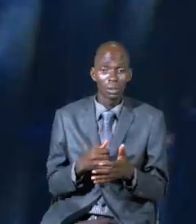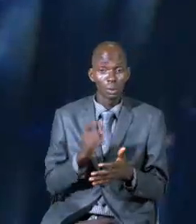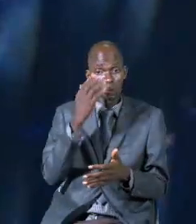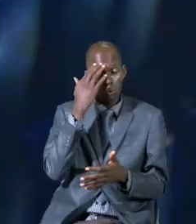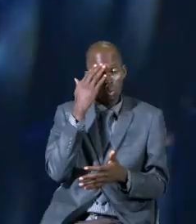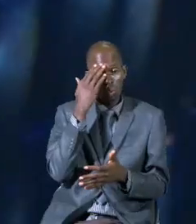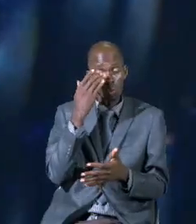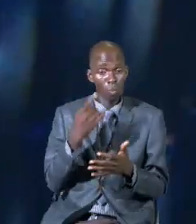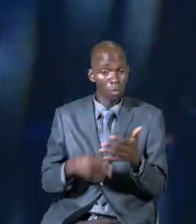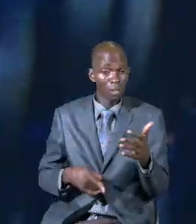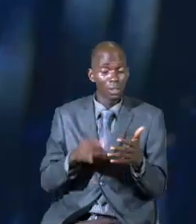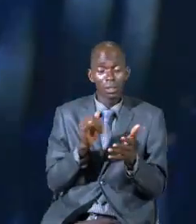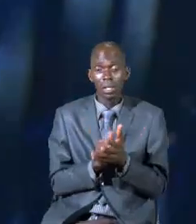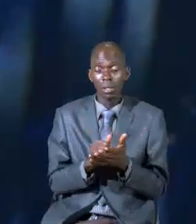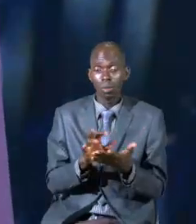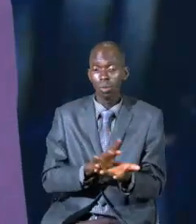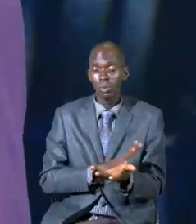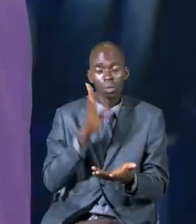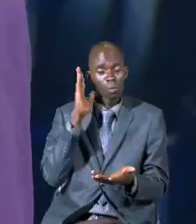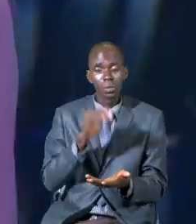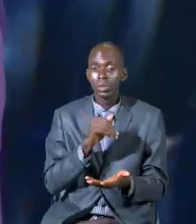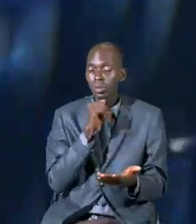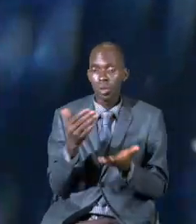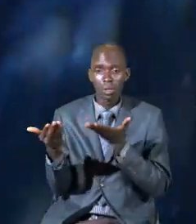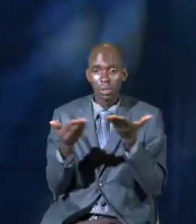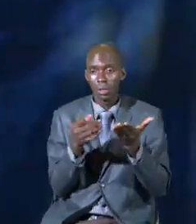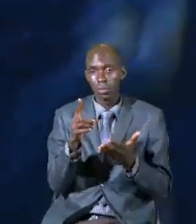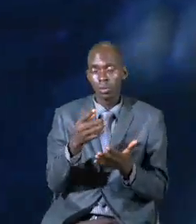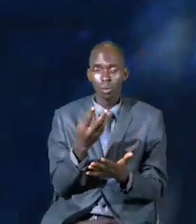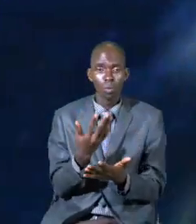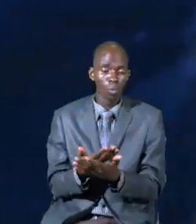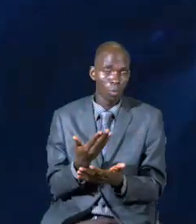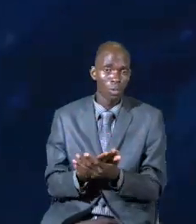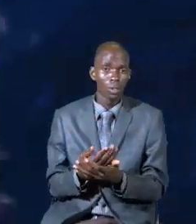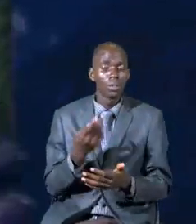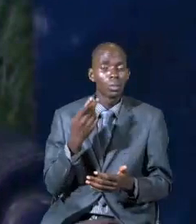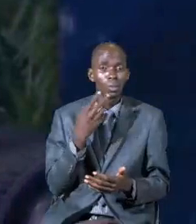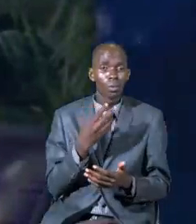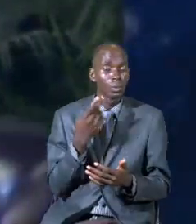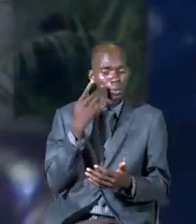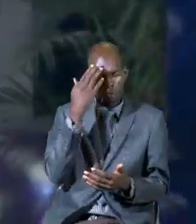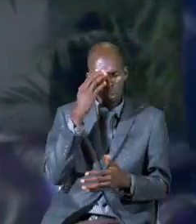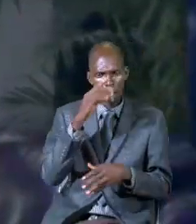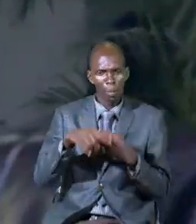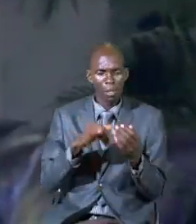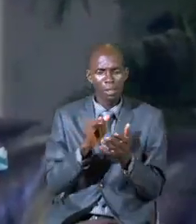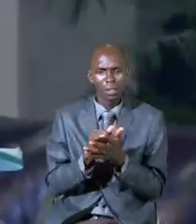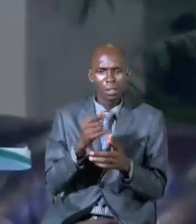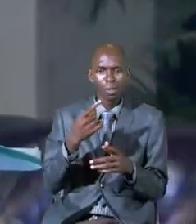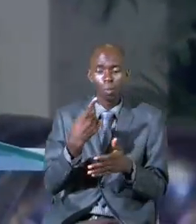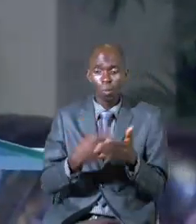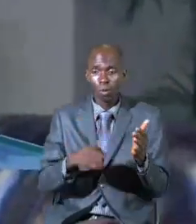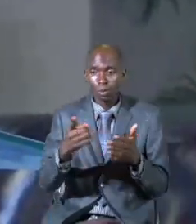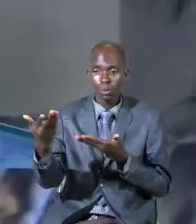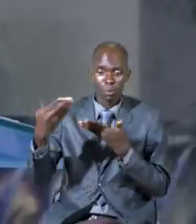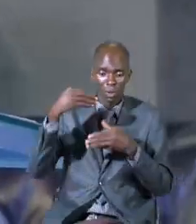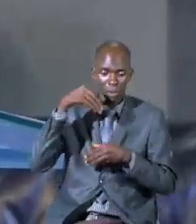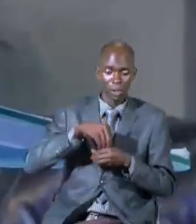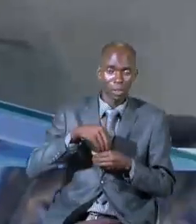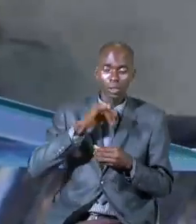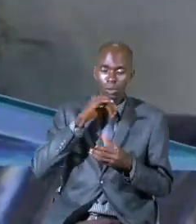serve you well. Have you heard of, you know, garbage in, garbage out? The computer